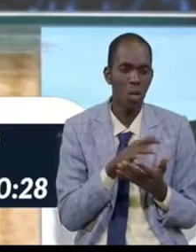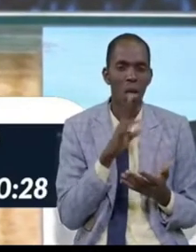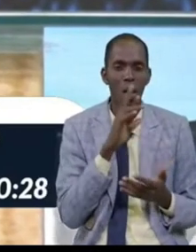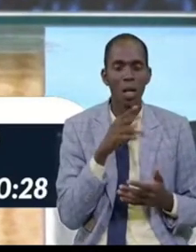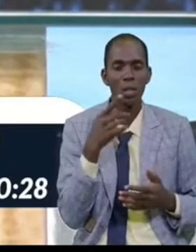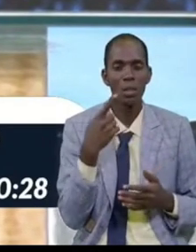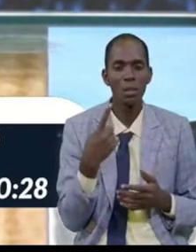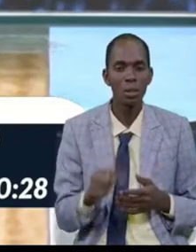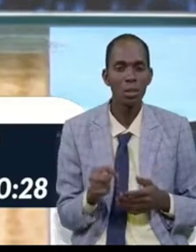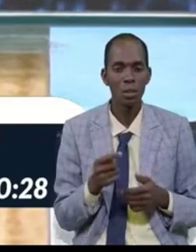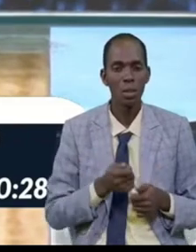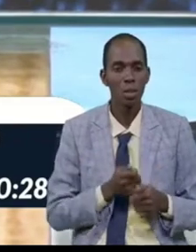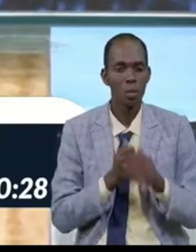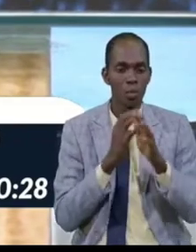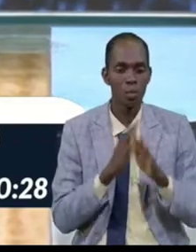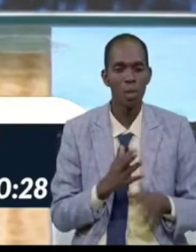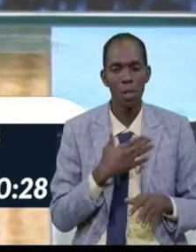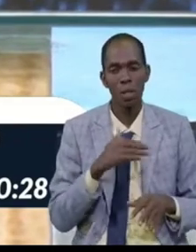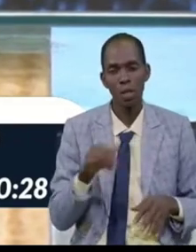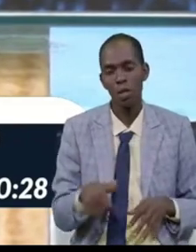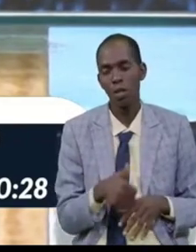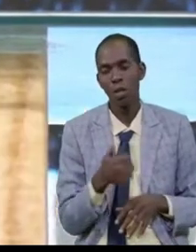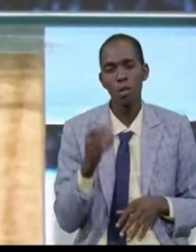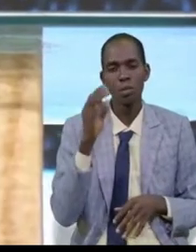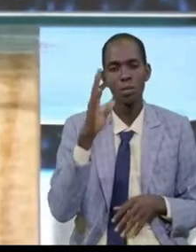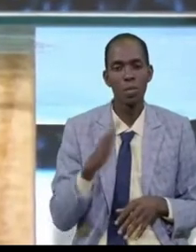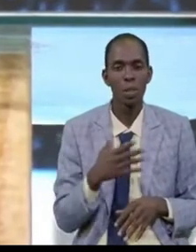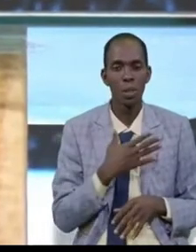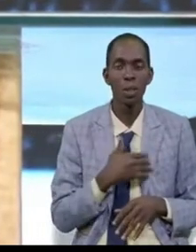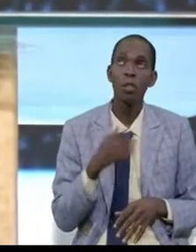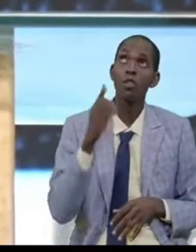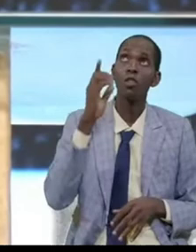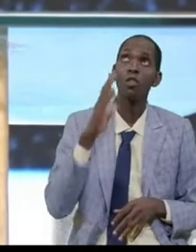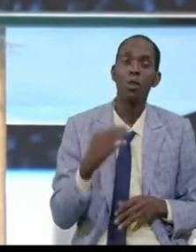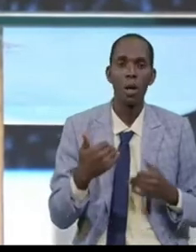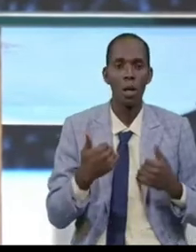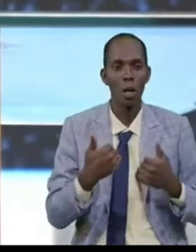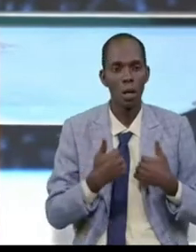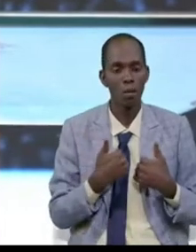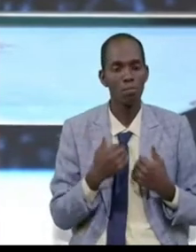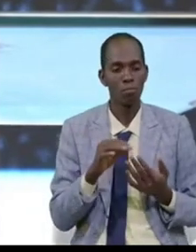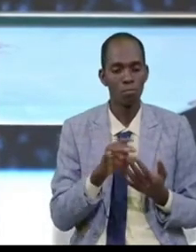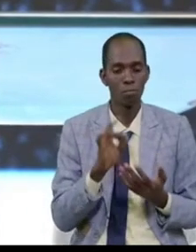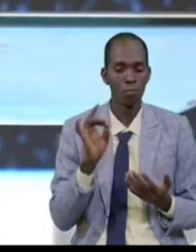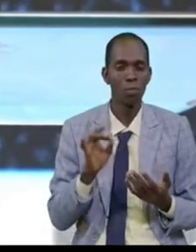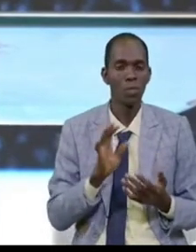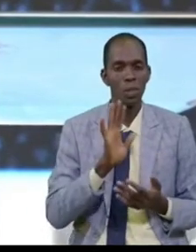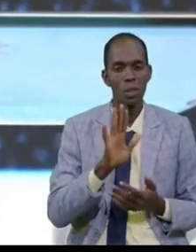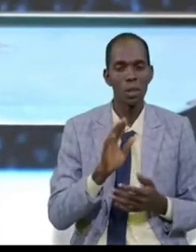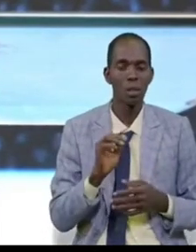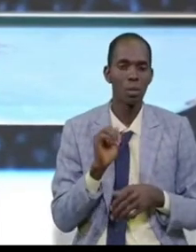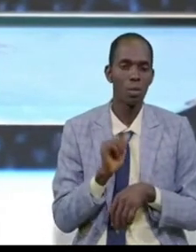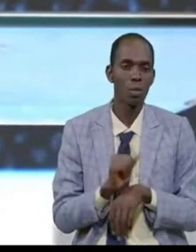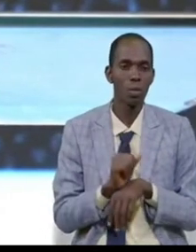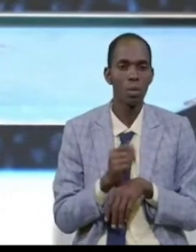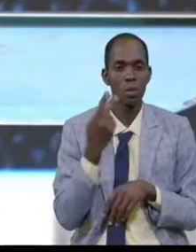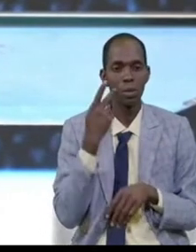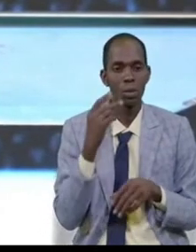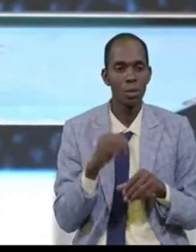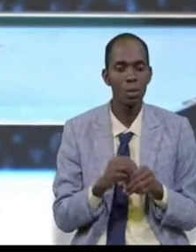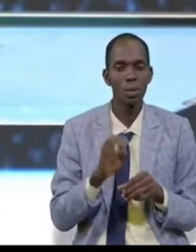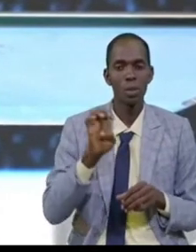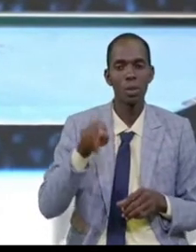apostles and the other ministers. And God has appointed their ministry. Look at Ephesians chapter